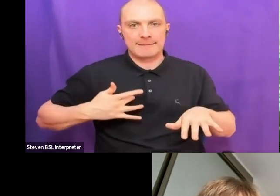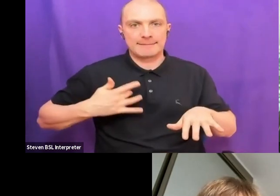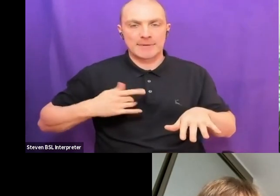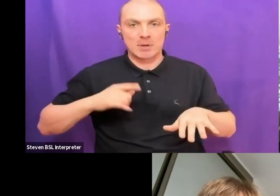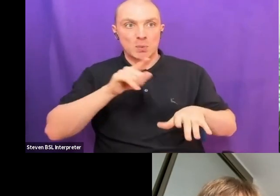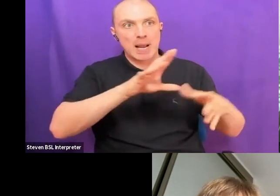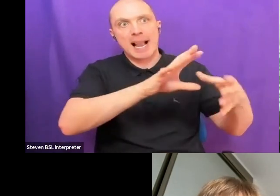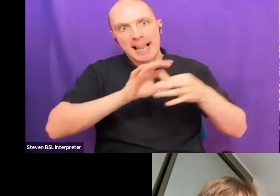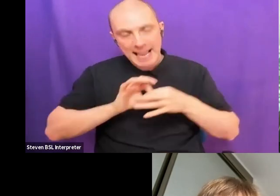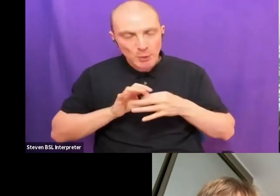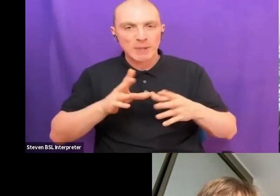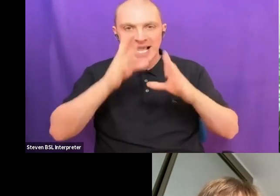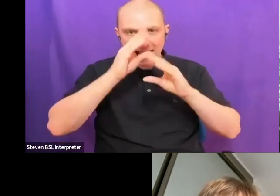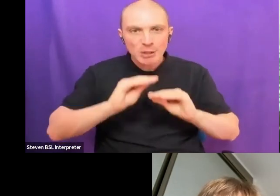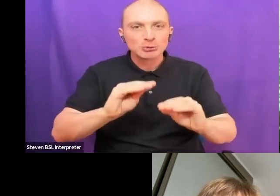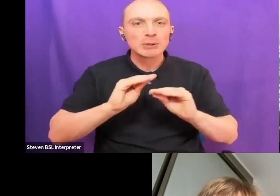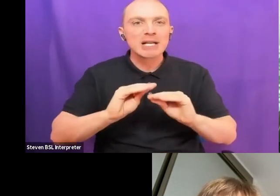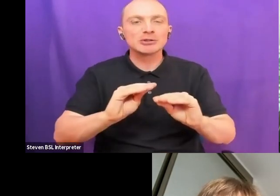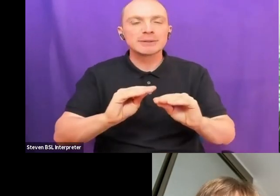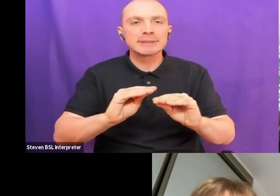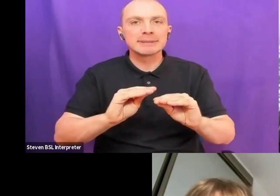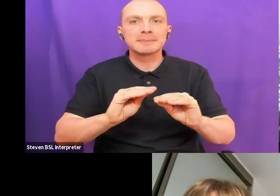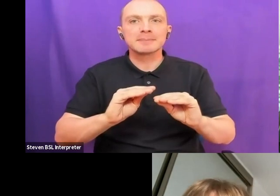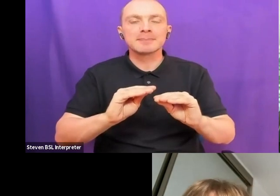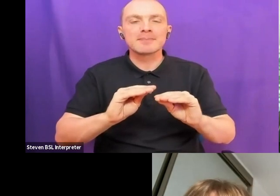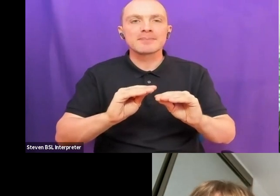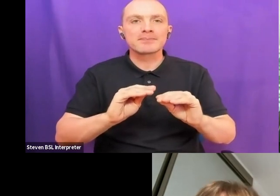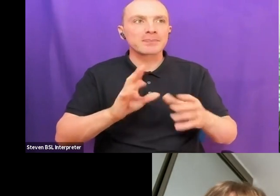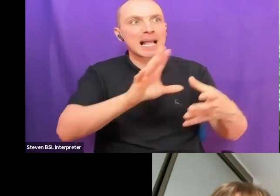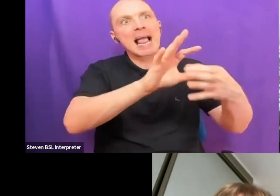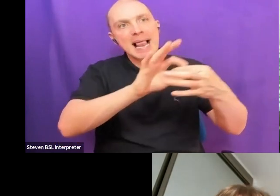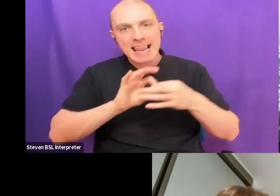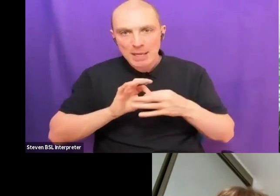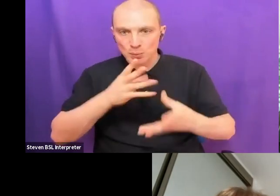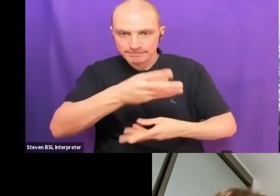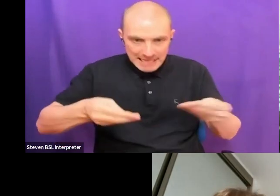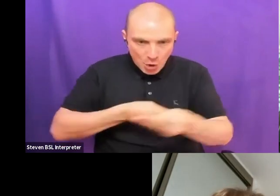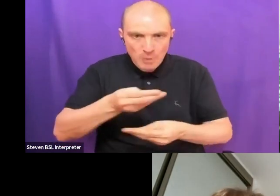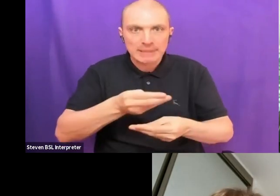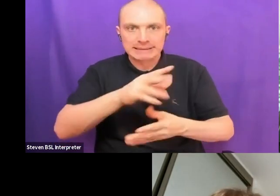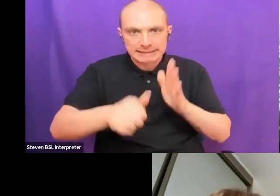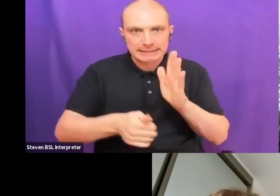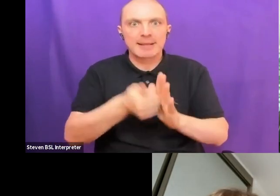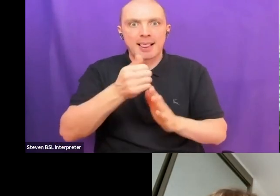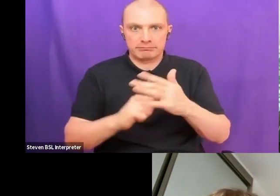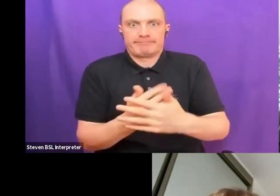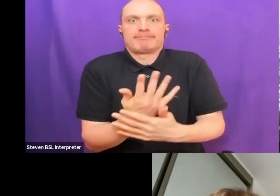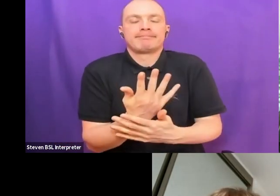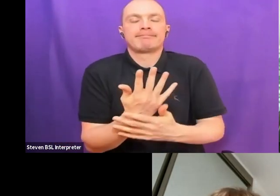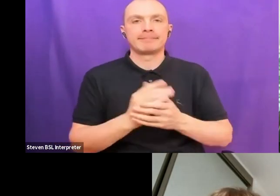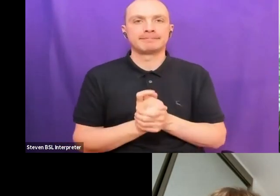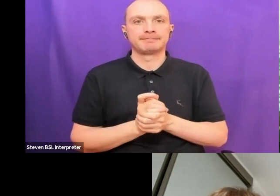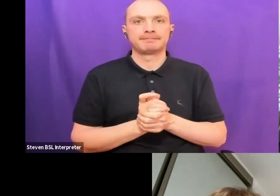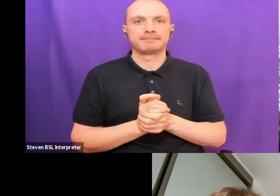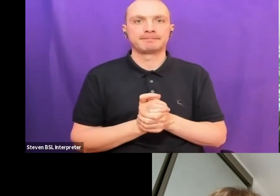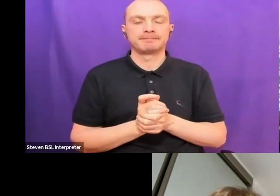back into that whole employability and development of skills. So talking about how we got to